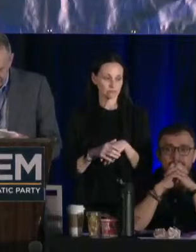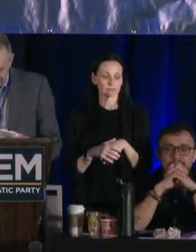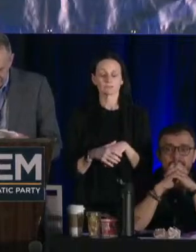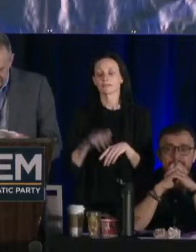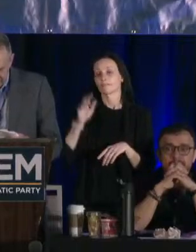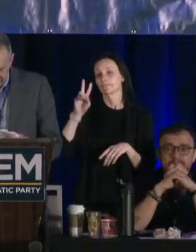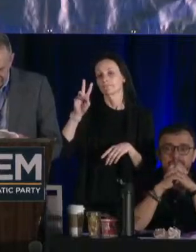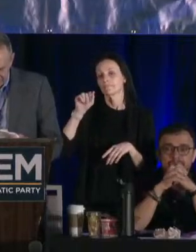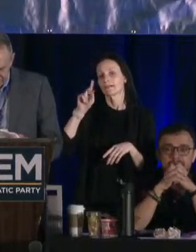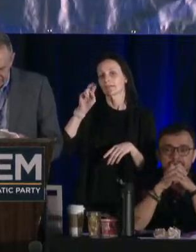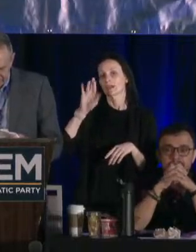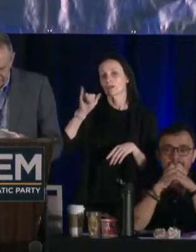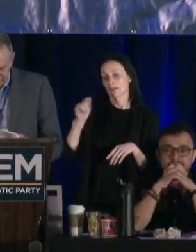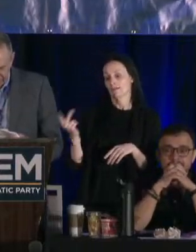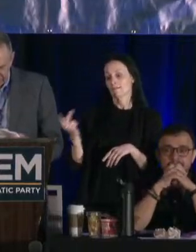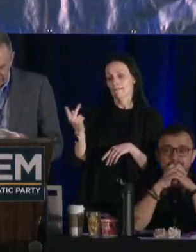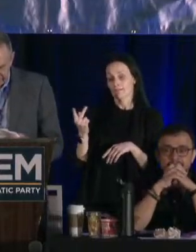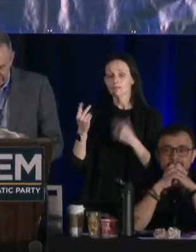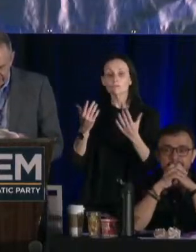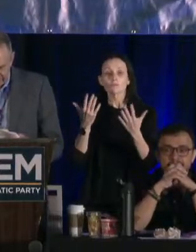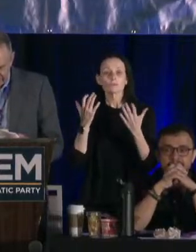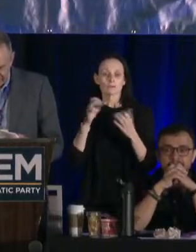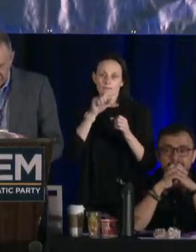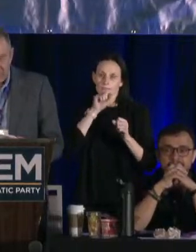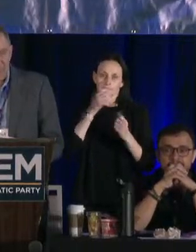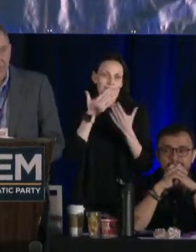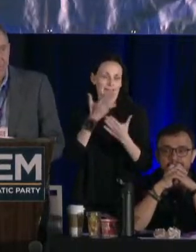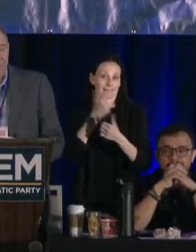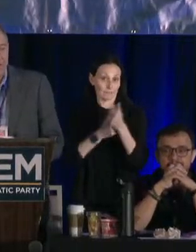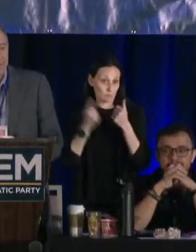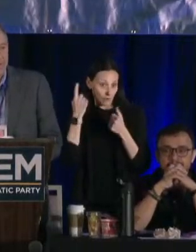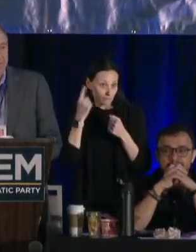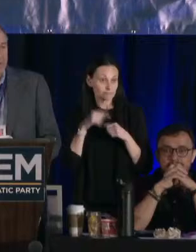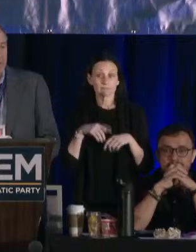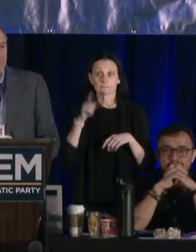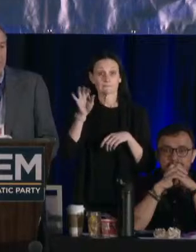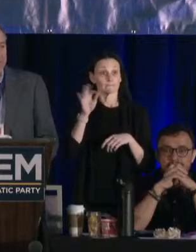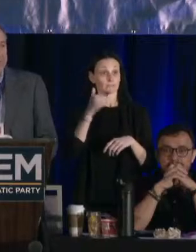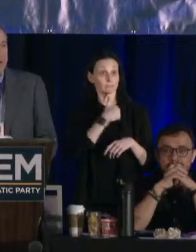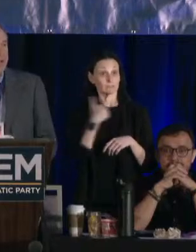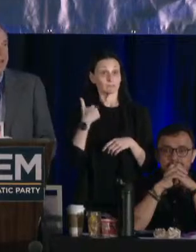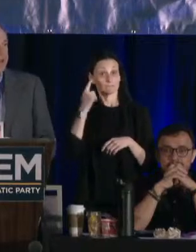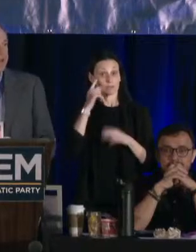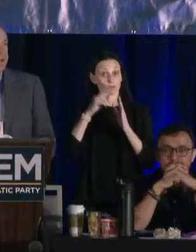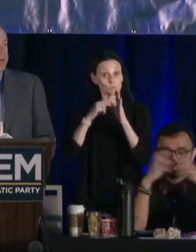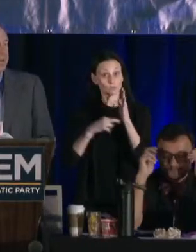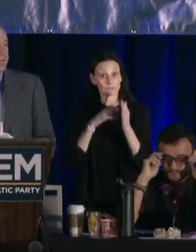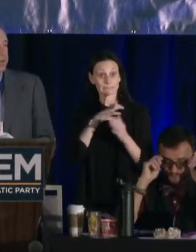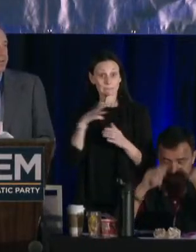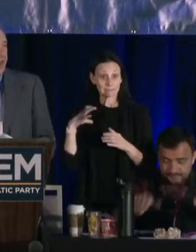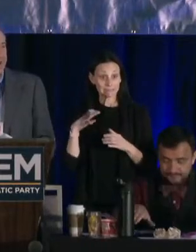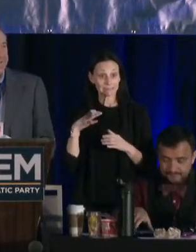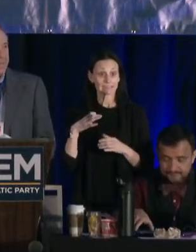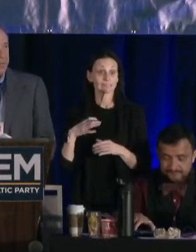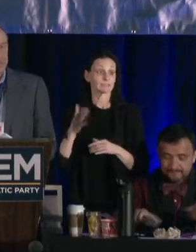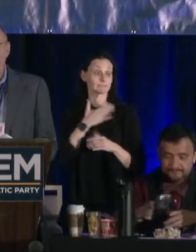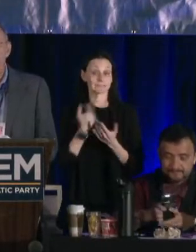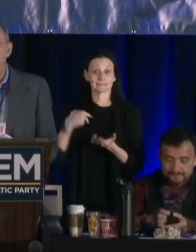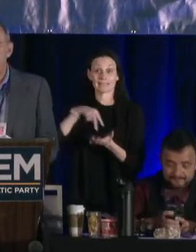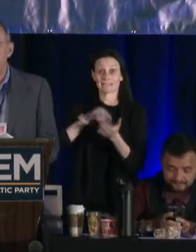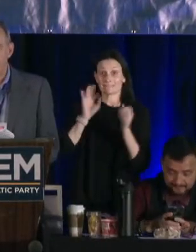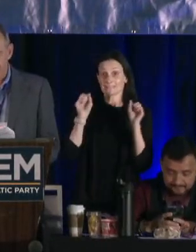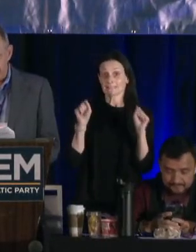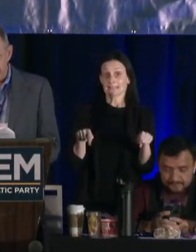Valeria and I would certainly love to thank everyone. So if you're a member of the Rules Committee, and please stand if